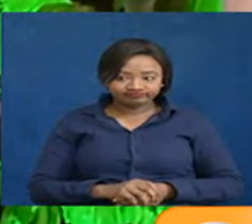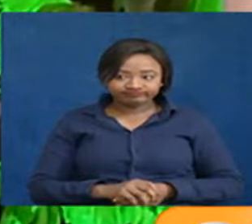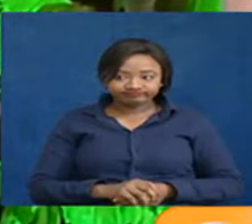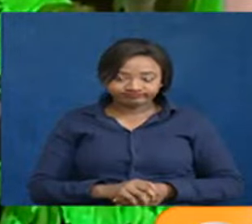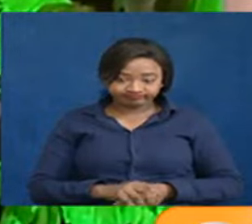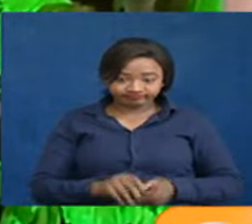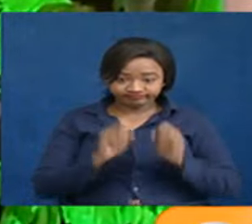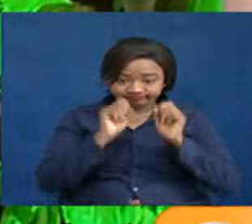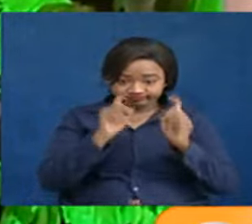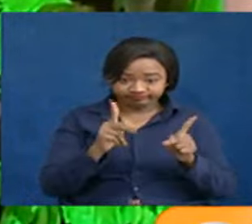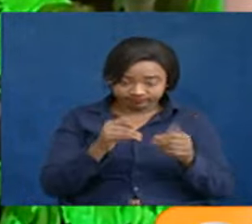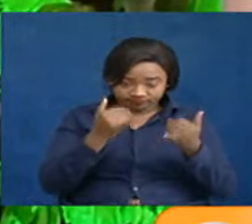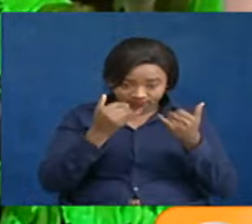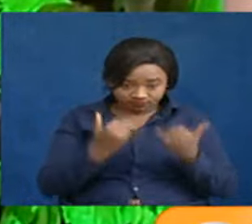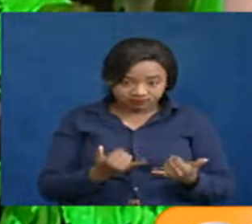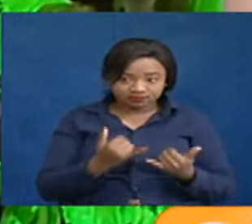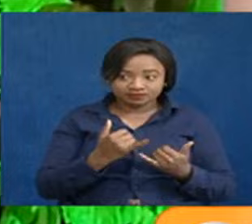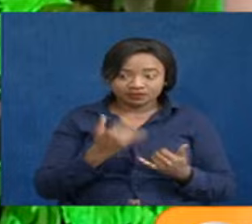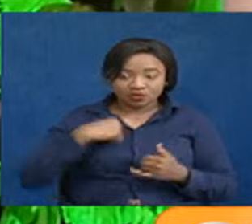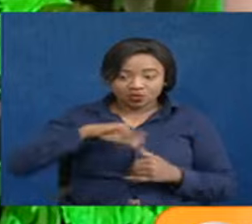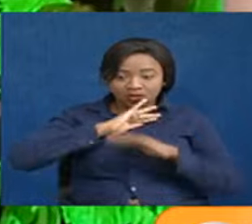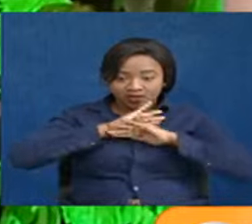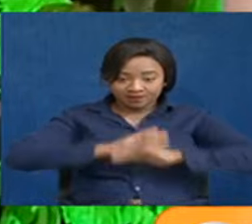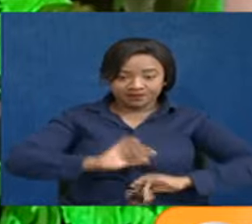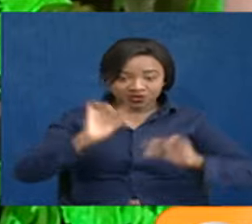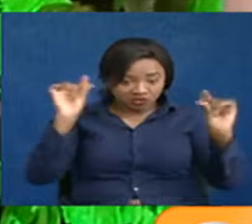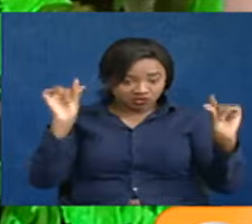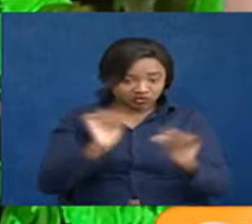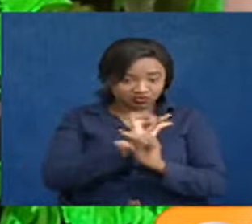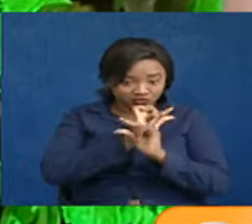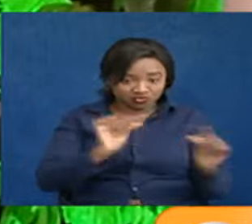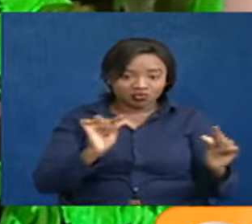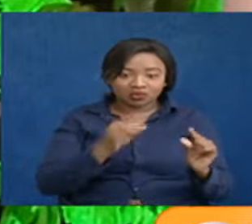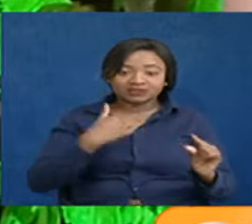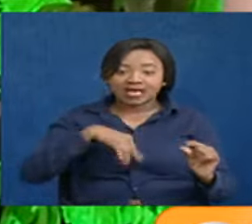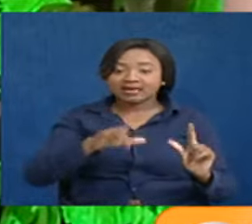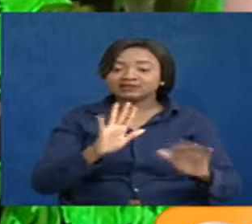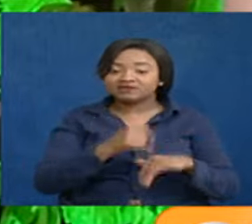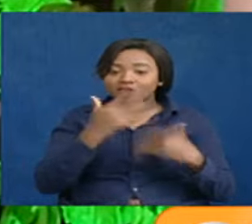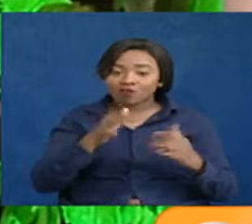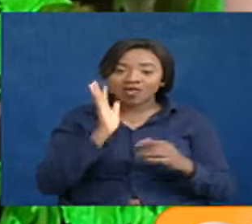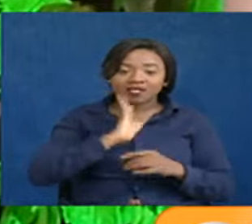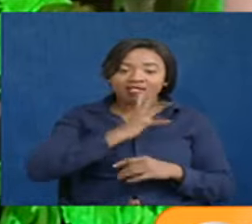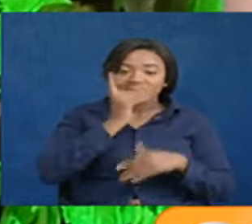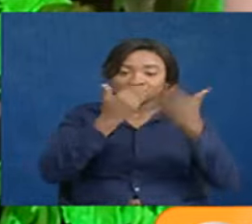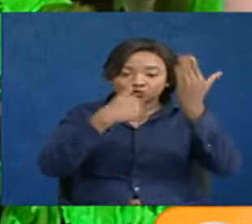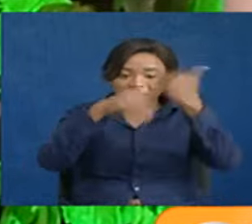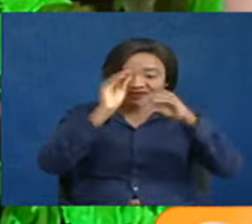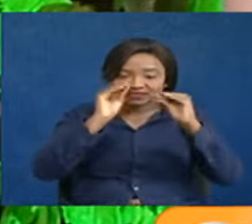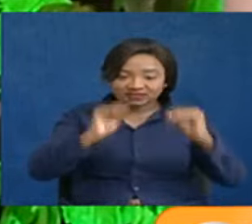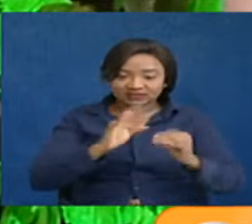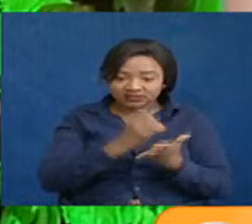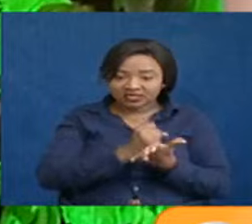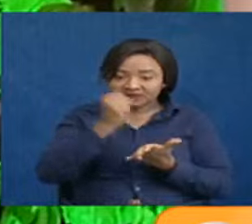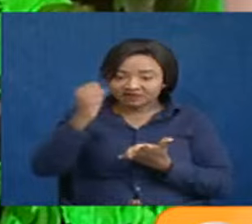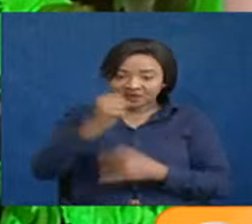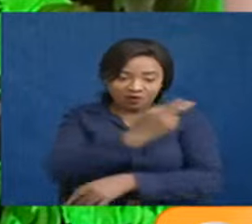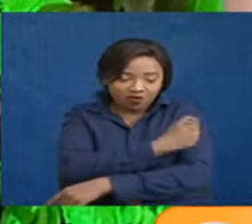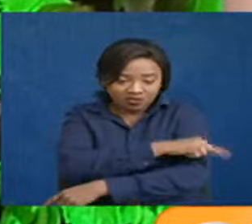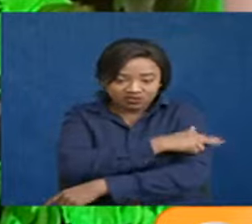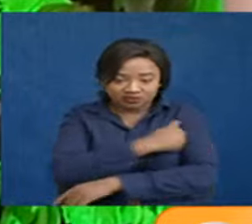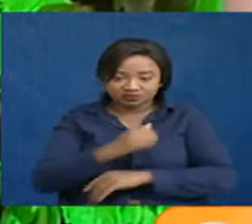All right, from the portals, the Monday Report is taking a quick break live from the Kenyatta University Teaching, Referral and Research Hospital,